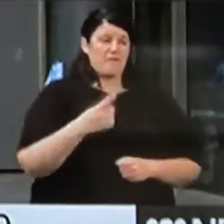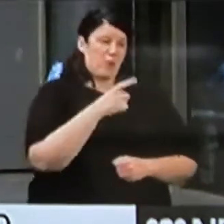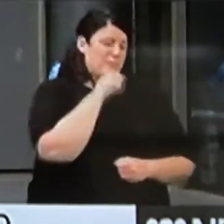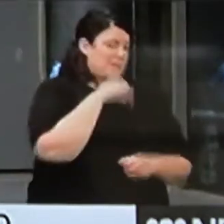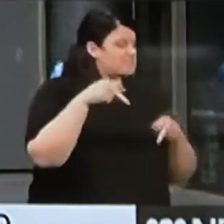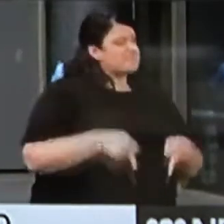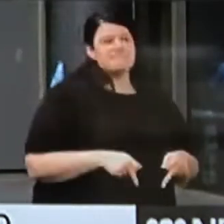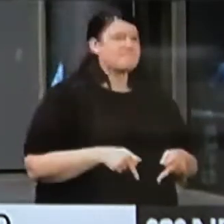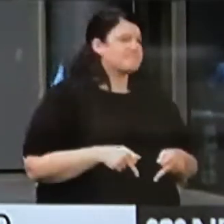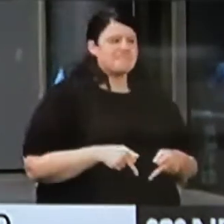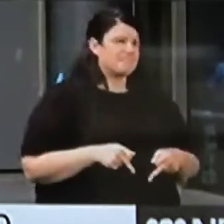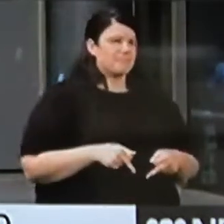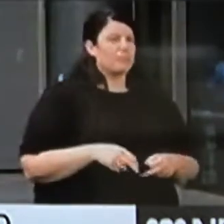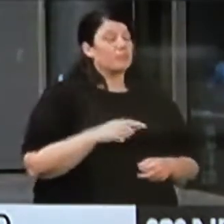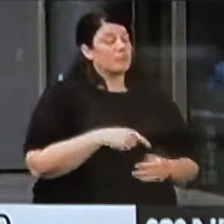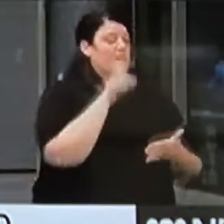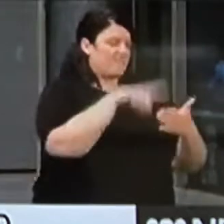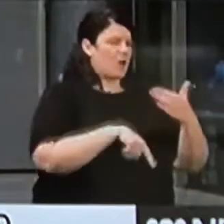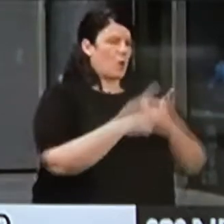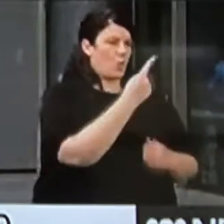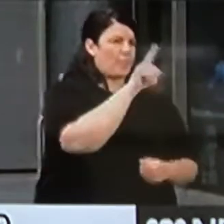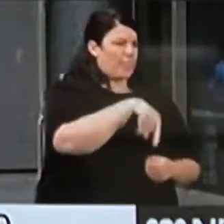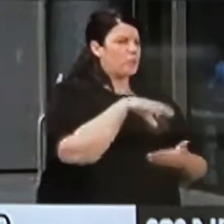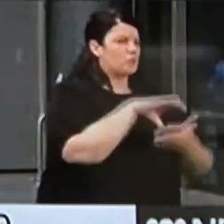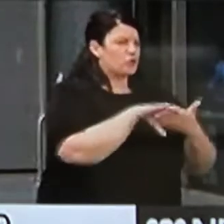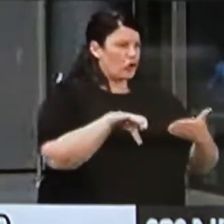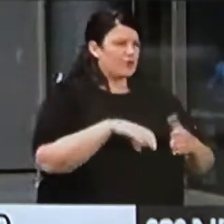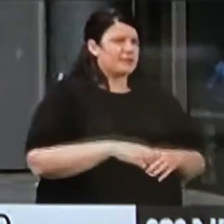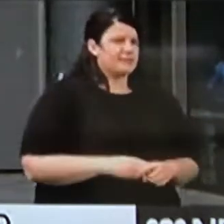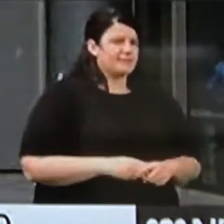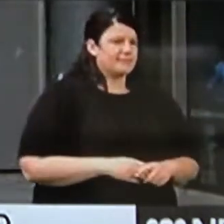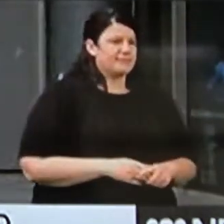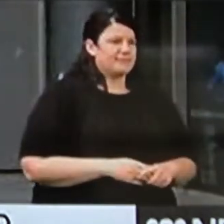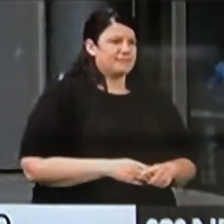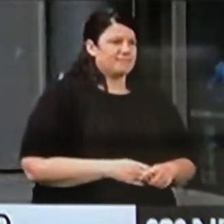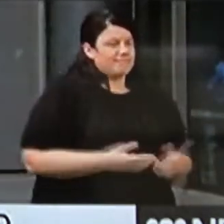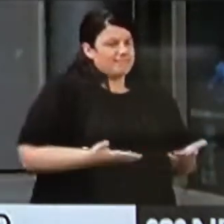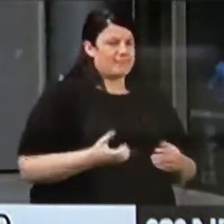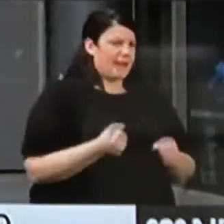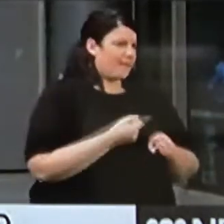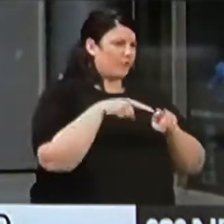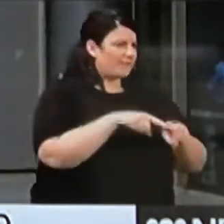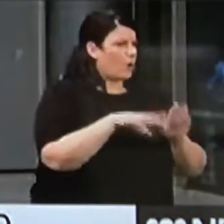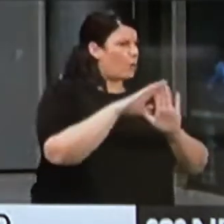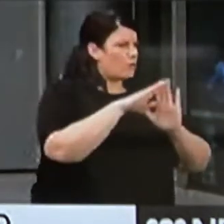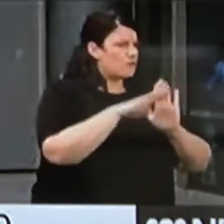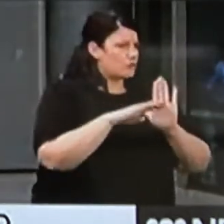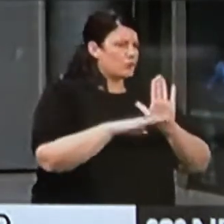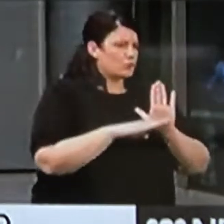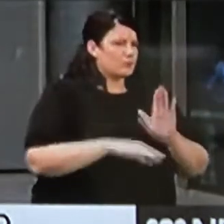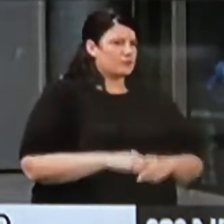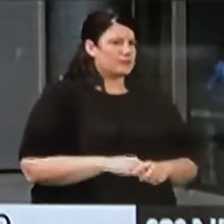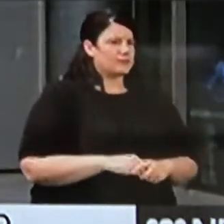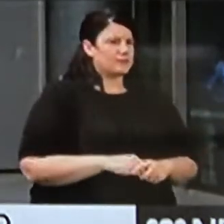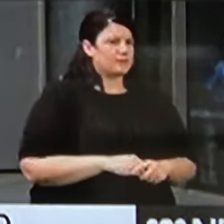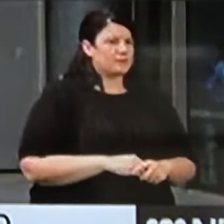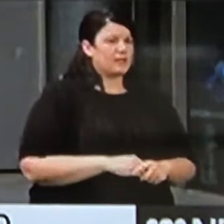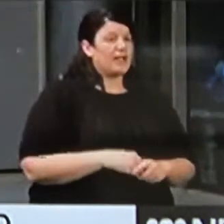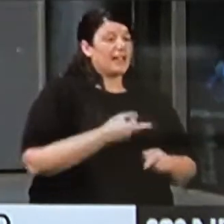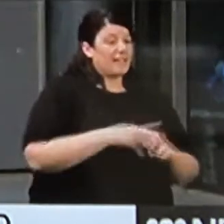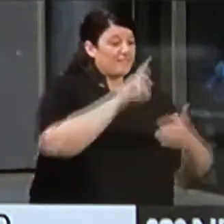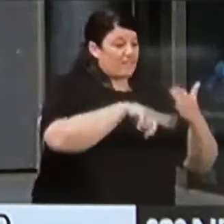1 refused to go, he got a $1,000 ticket. You know, I think it's entirely appropriate. I'm reviewing all of these